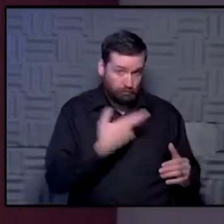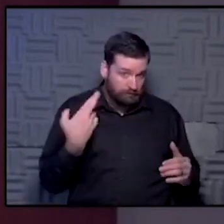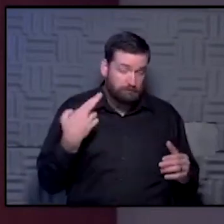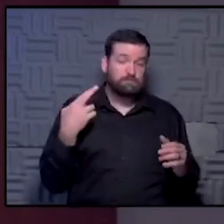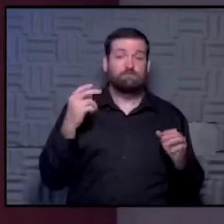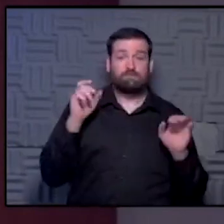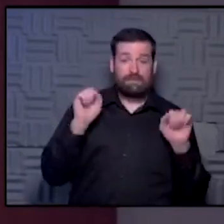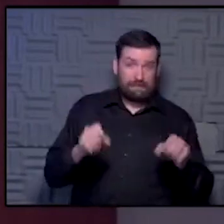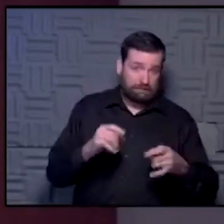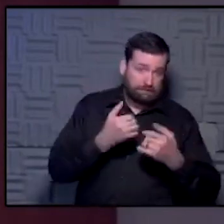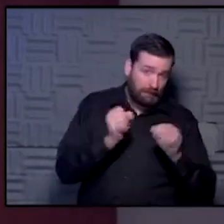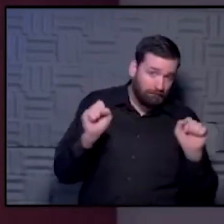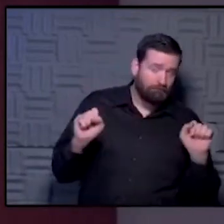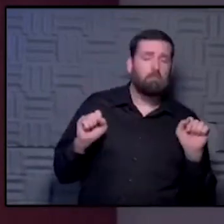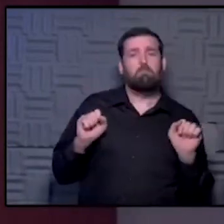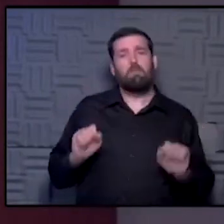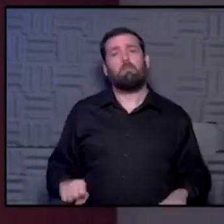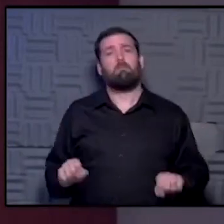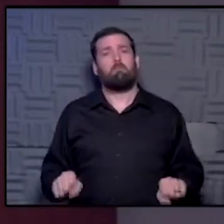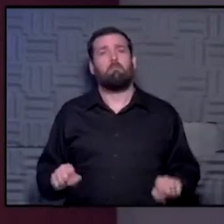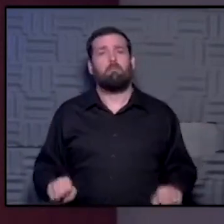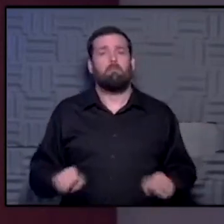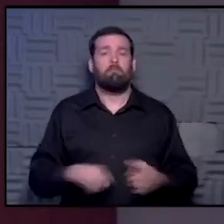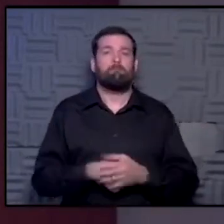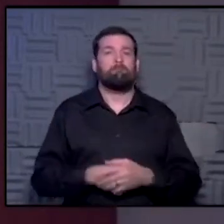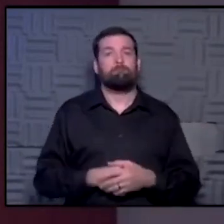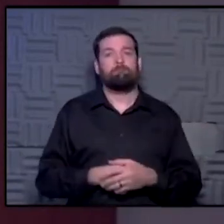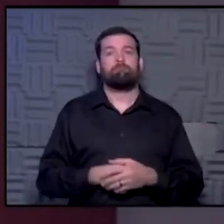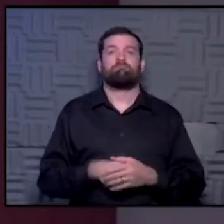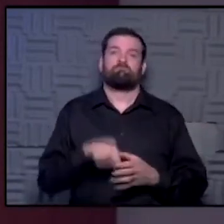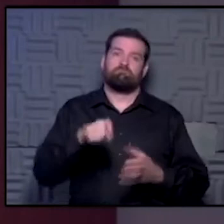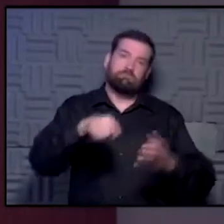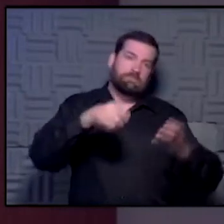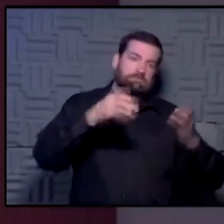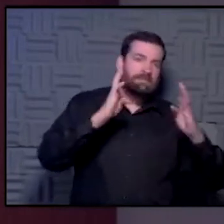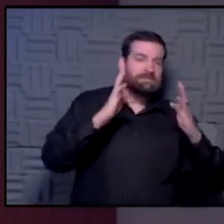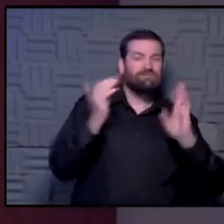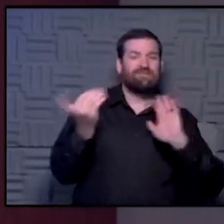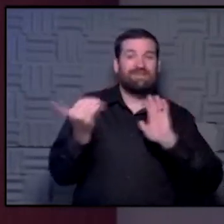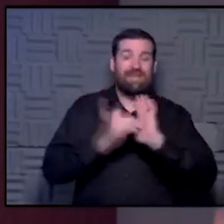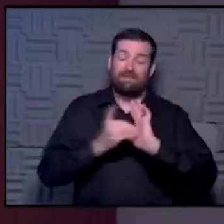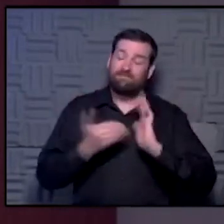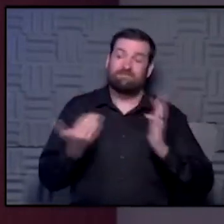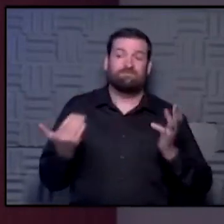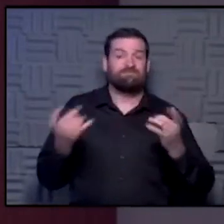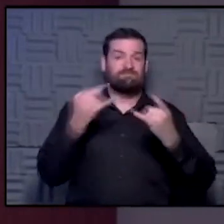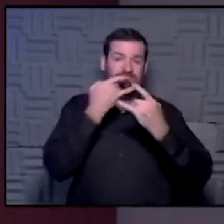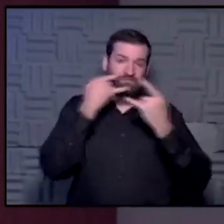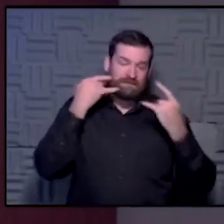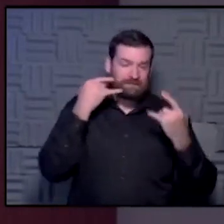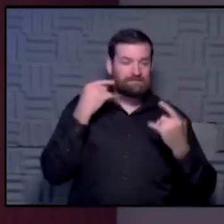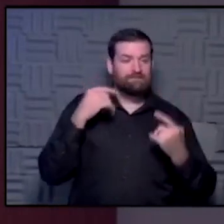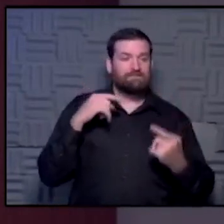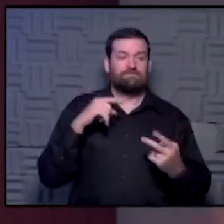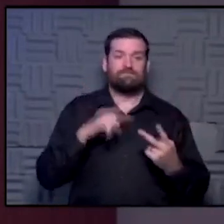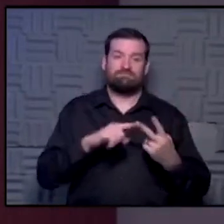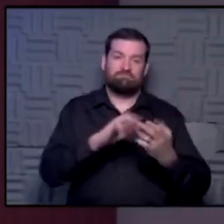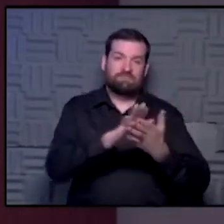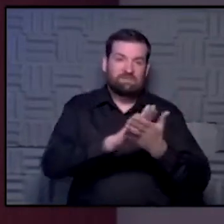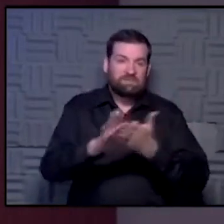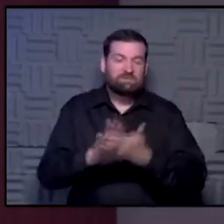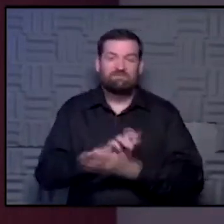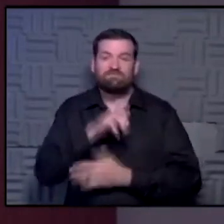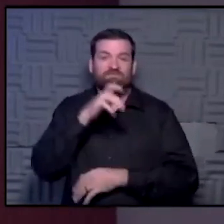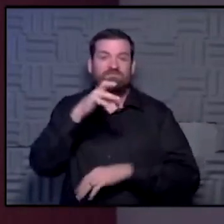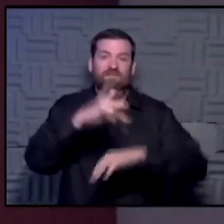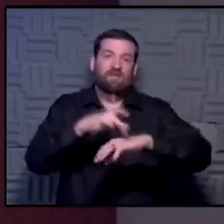done safely? Probably. There's, you have to pay attention to, again, wearing a mask, hygiene, avoiding